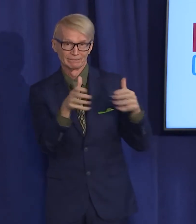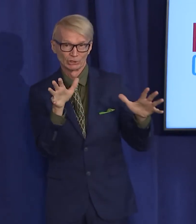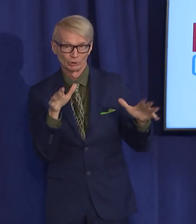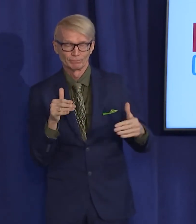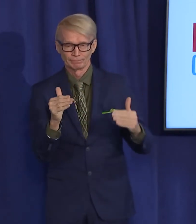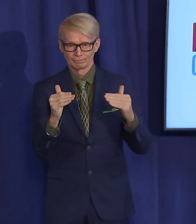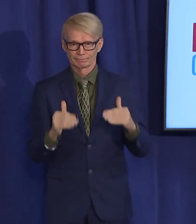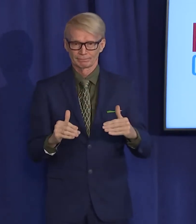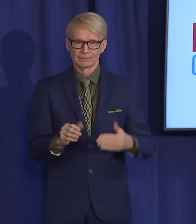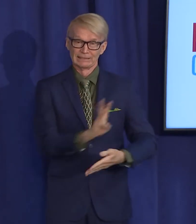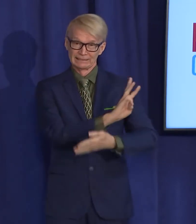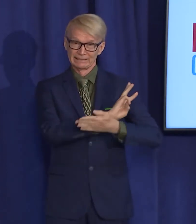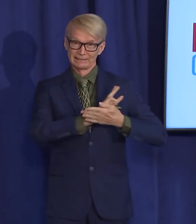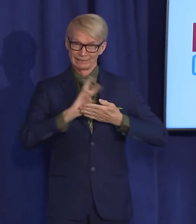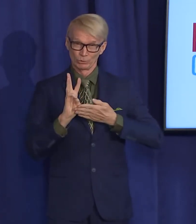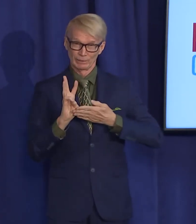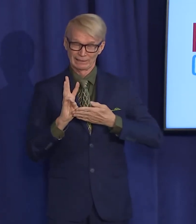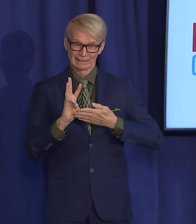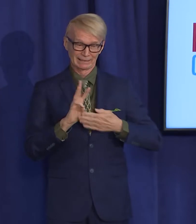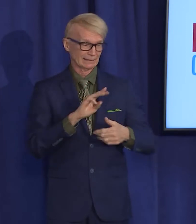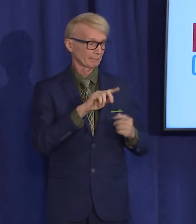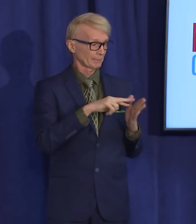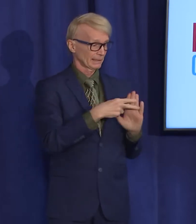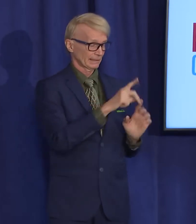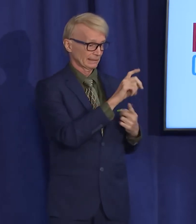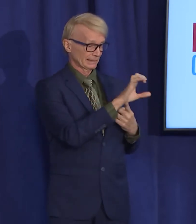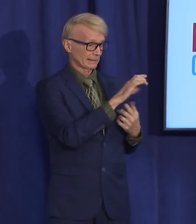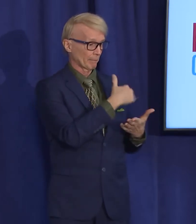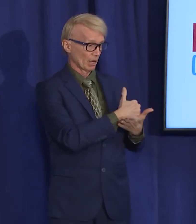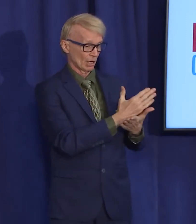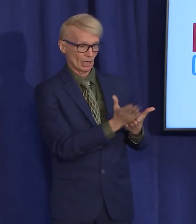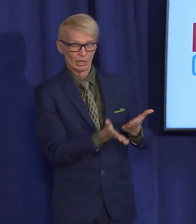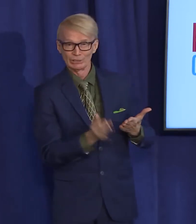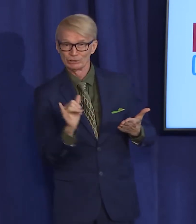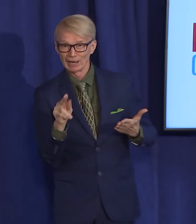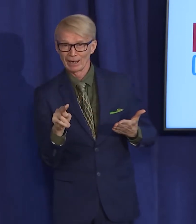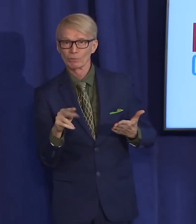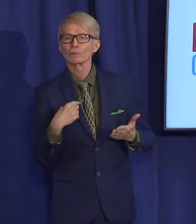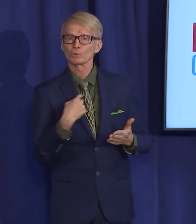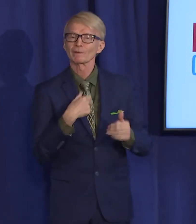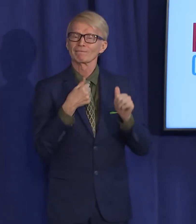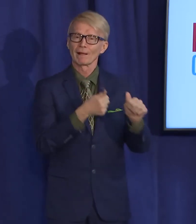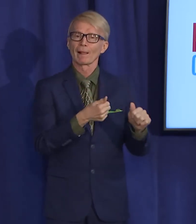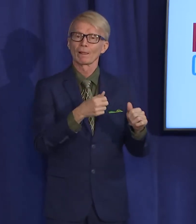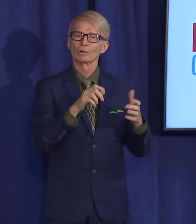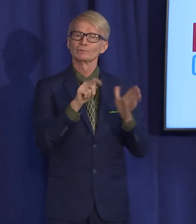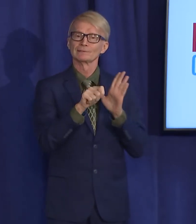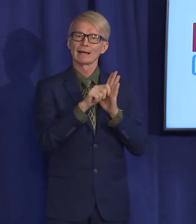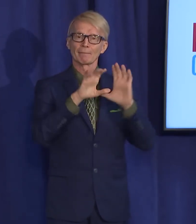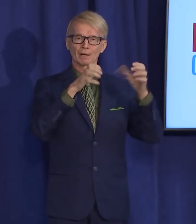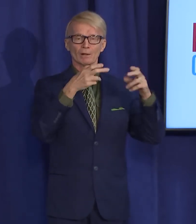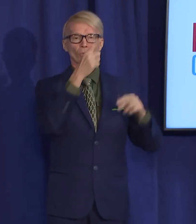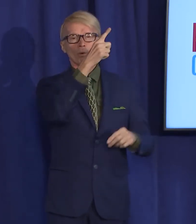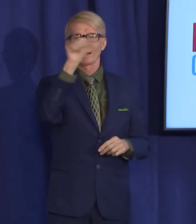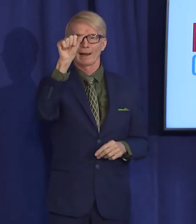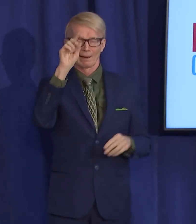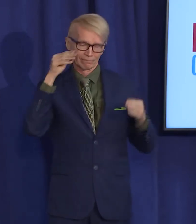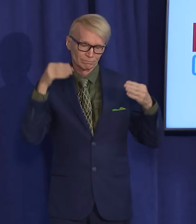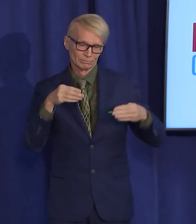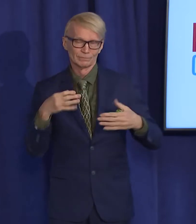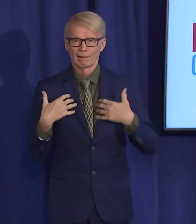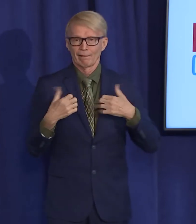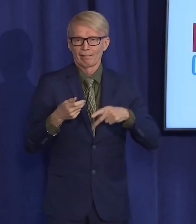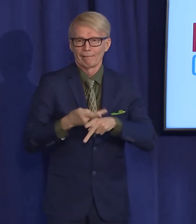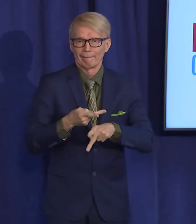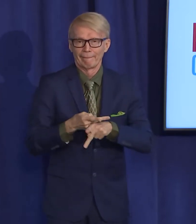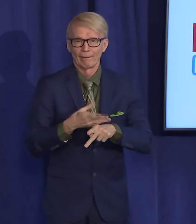first 6 weeks of vaccination, from late December into January, we were in phase 1A, focused on healthcare workers and long-term